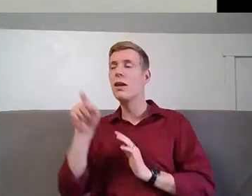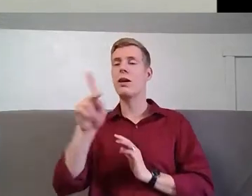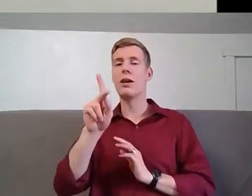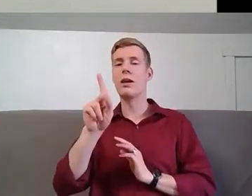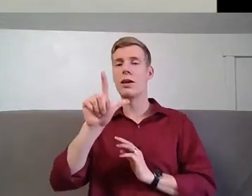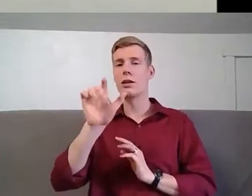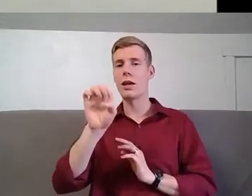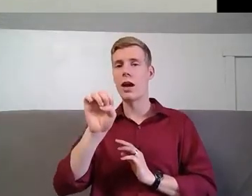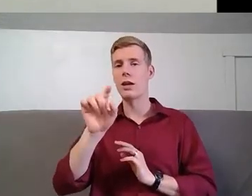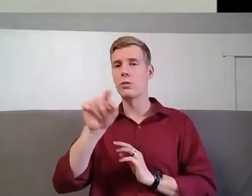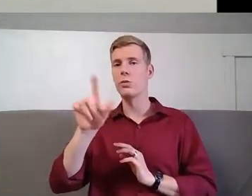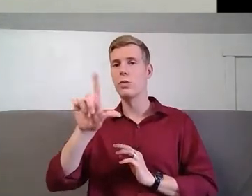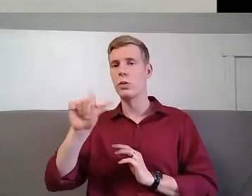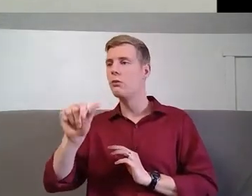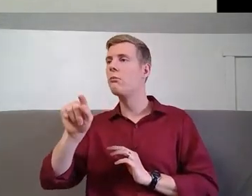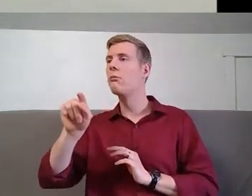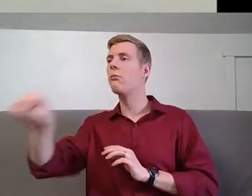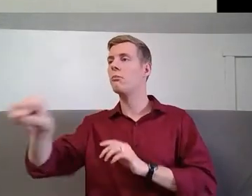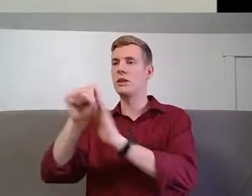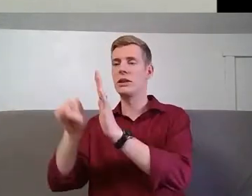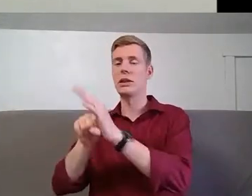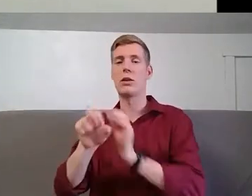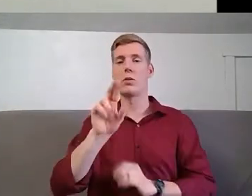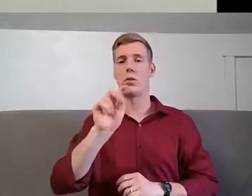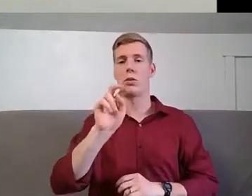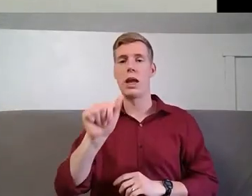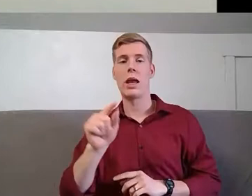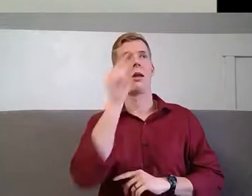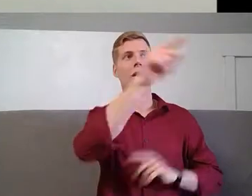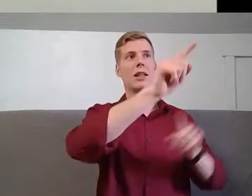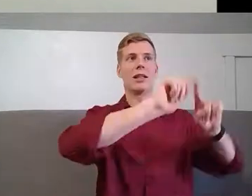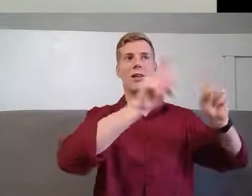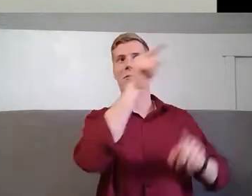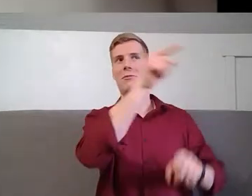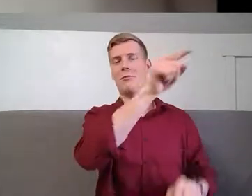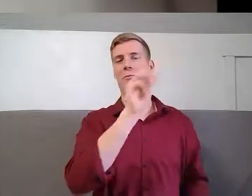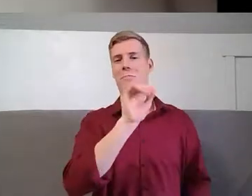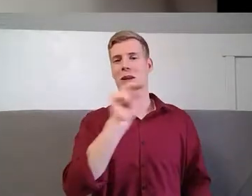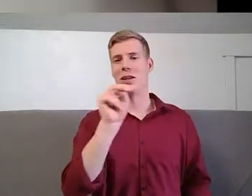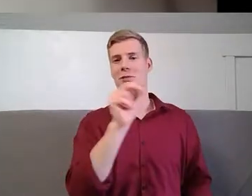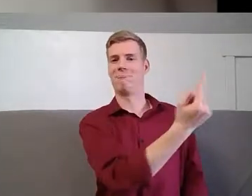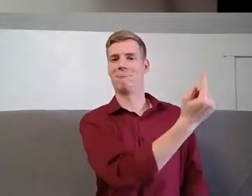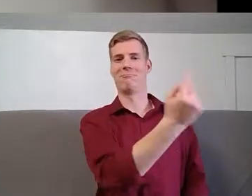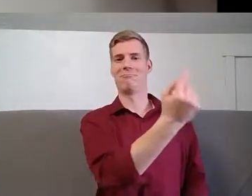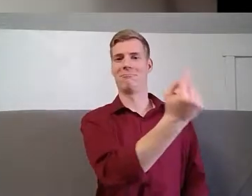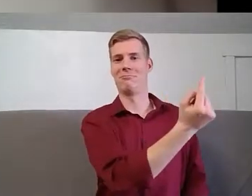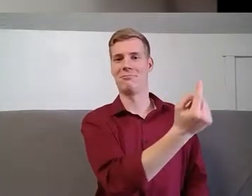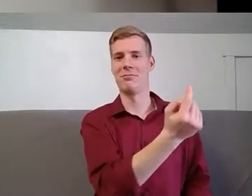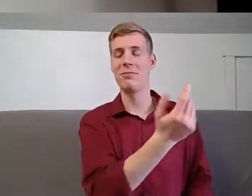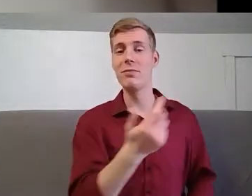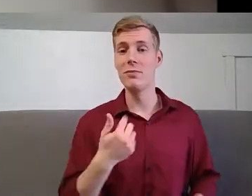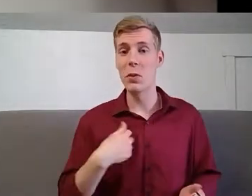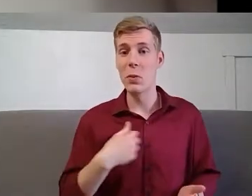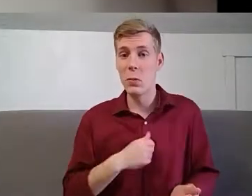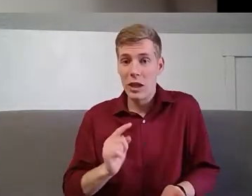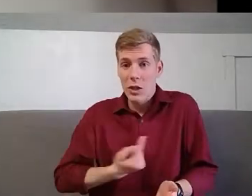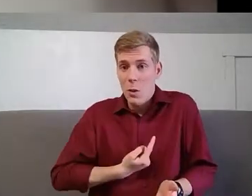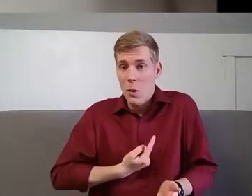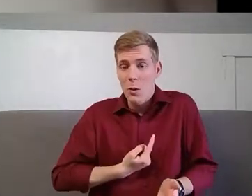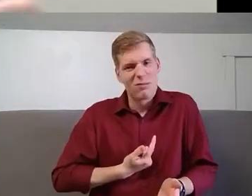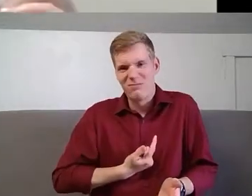same state. And Ronay is off by herself in Minnesota. We know that we're not by